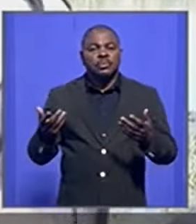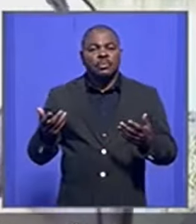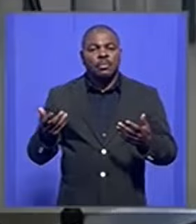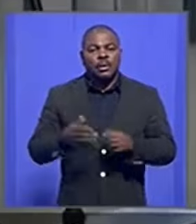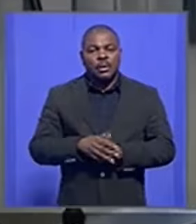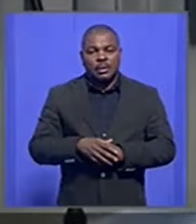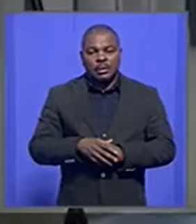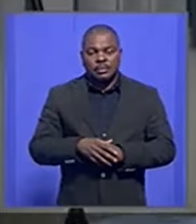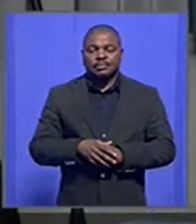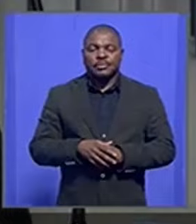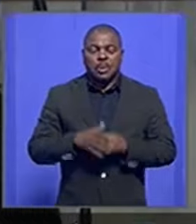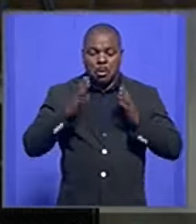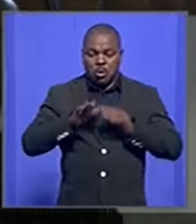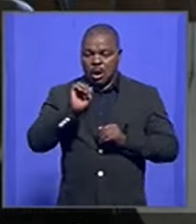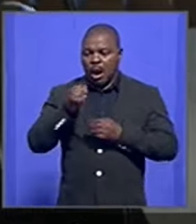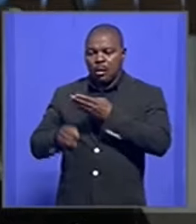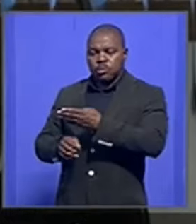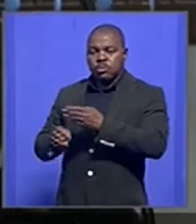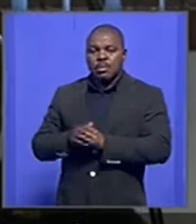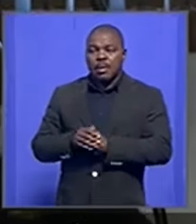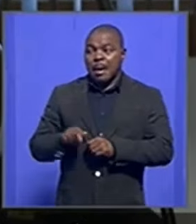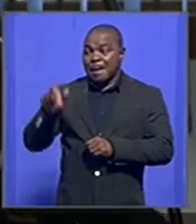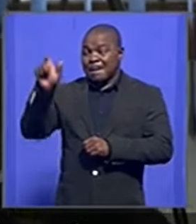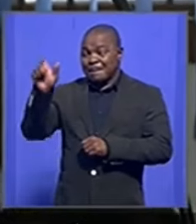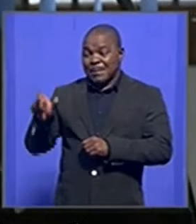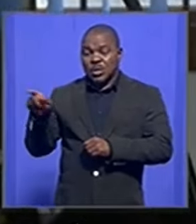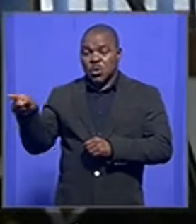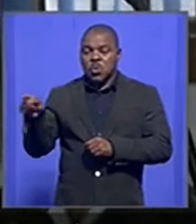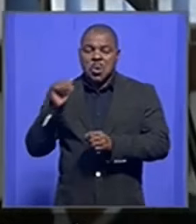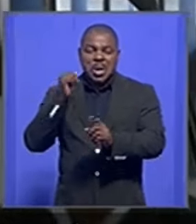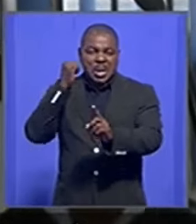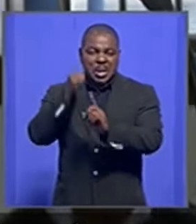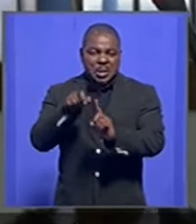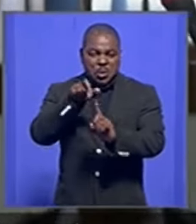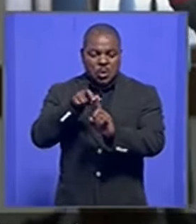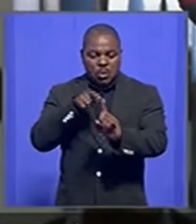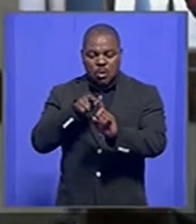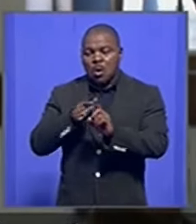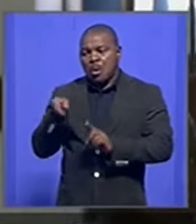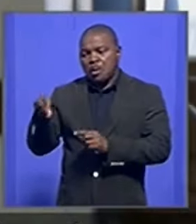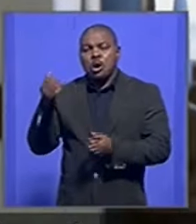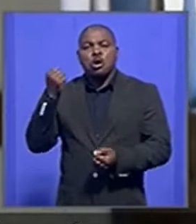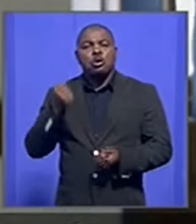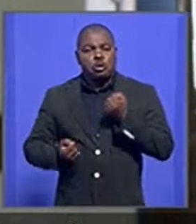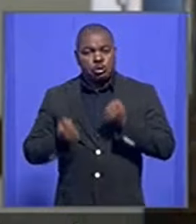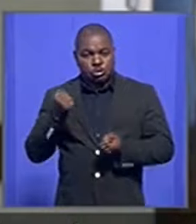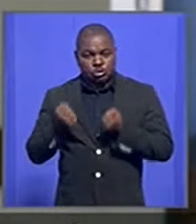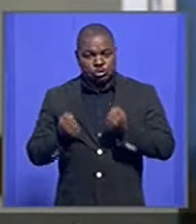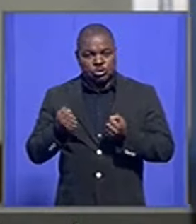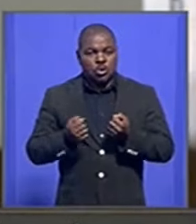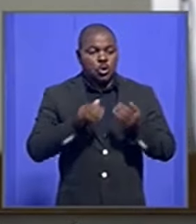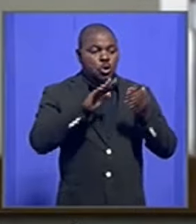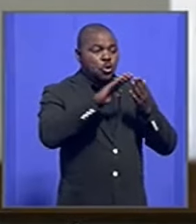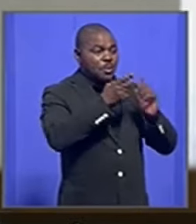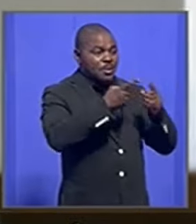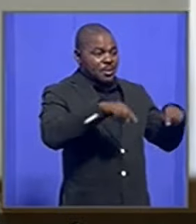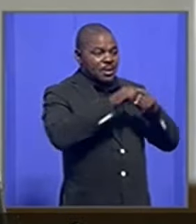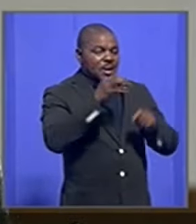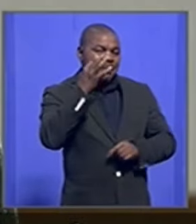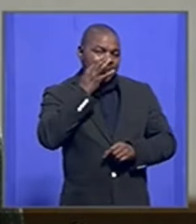body. Le fa molatofadiwa wa tiro eno e setlhogo a tlhageletse kwa kgotlatshekelo baagi ba re a